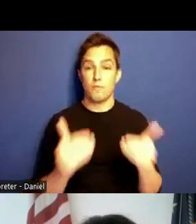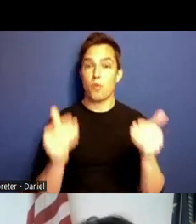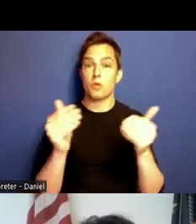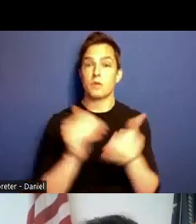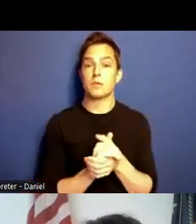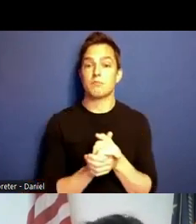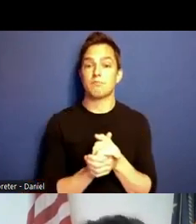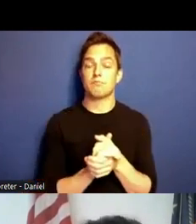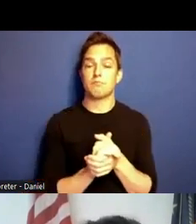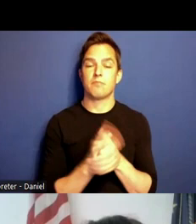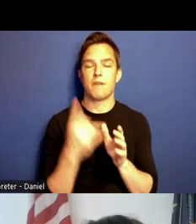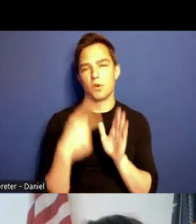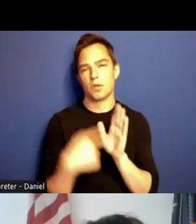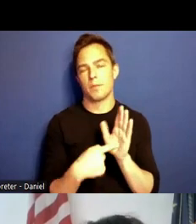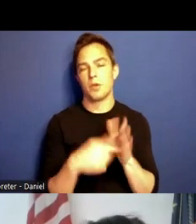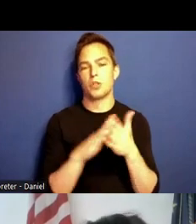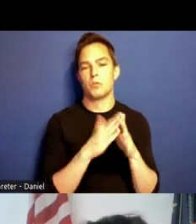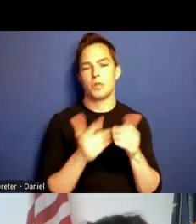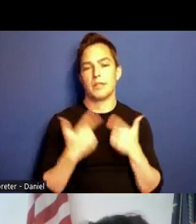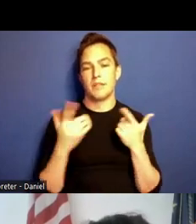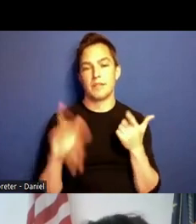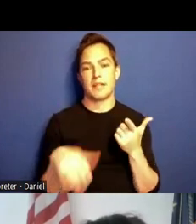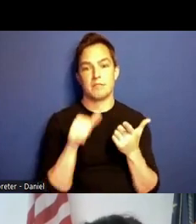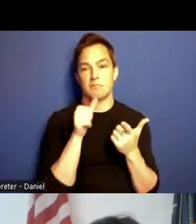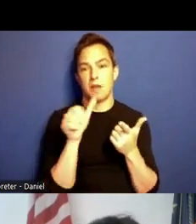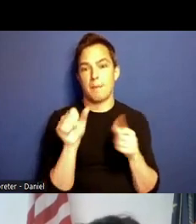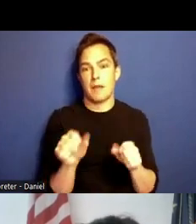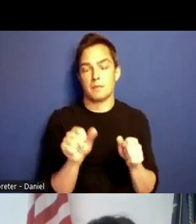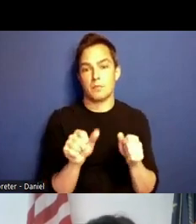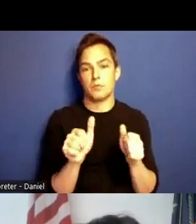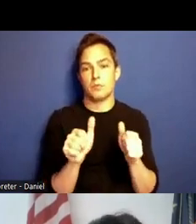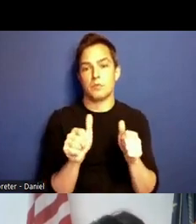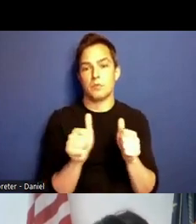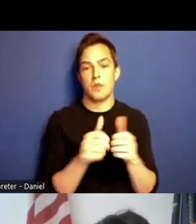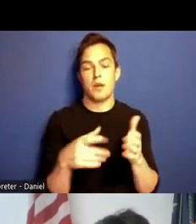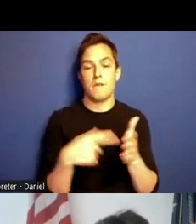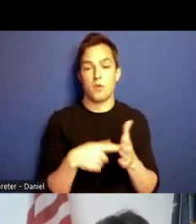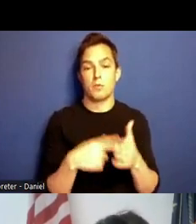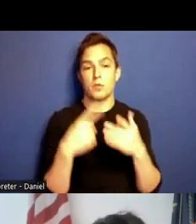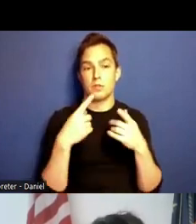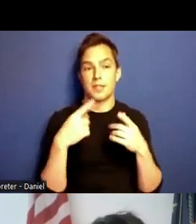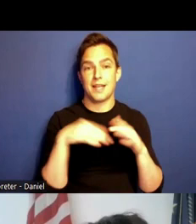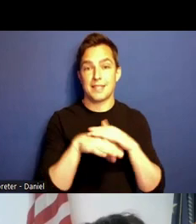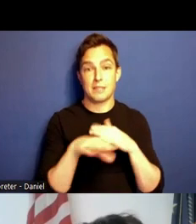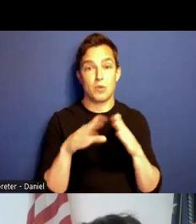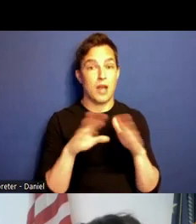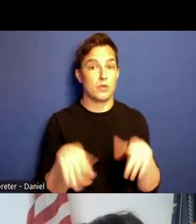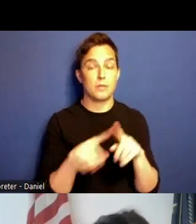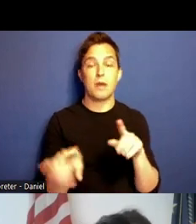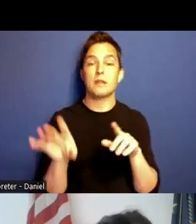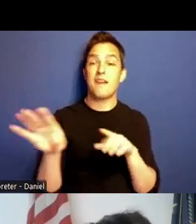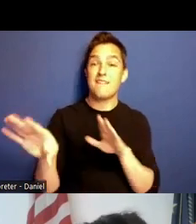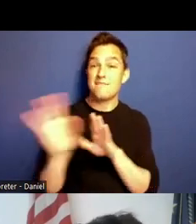For example, community living is not possible without affordable, accessible housing. But finding